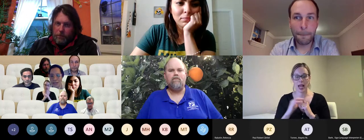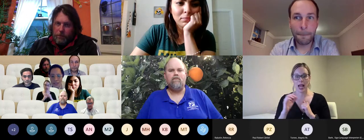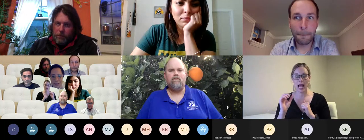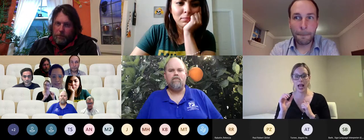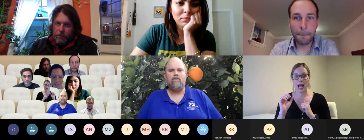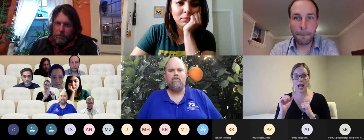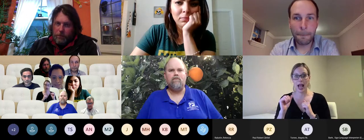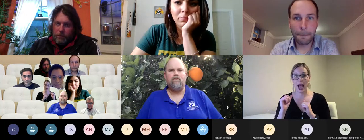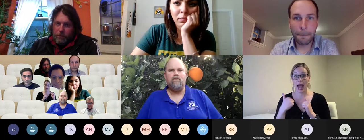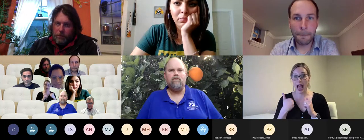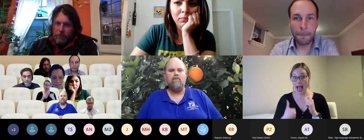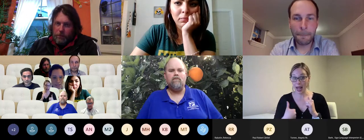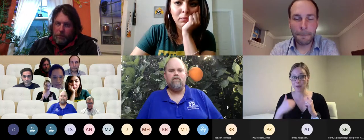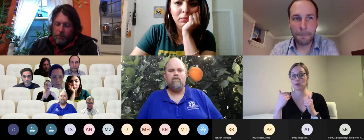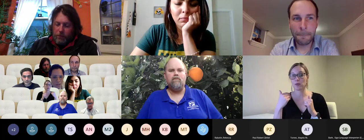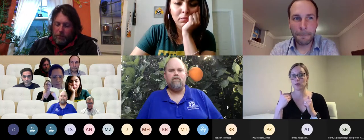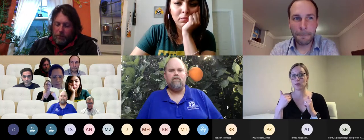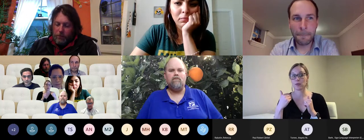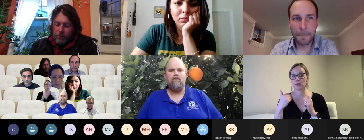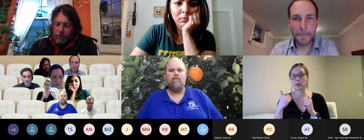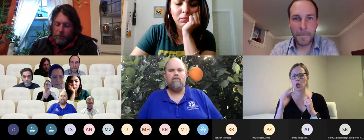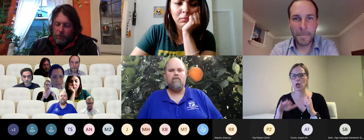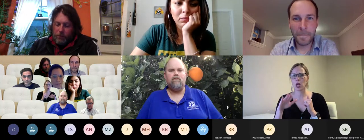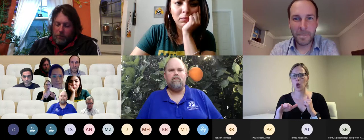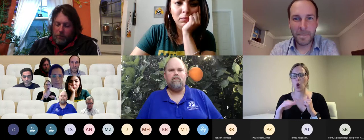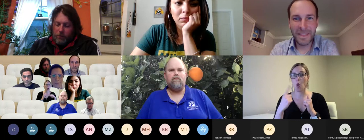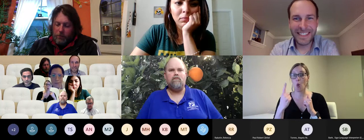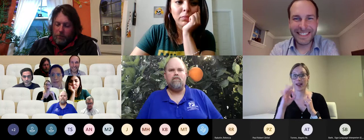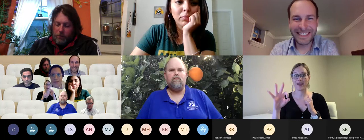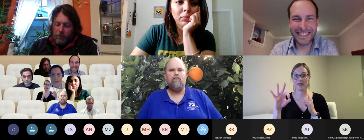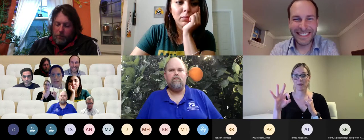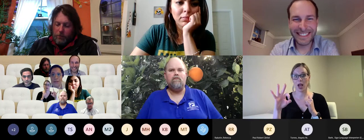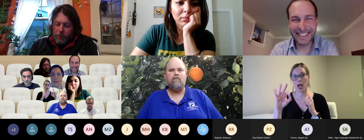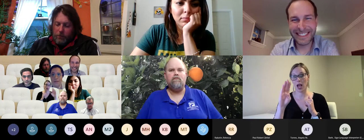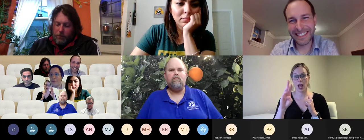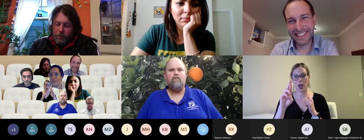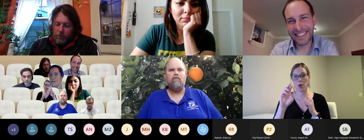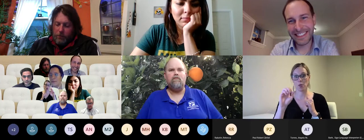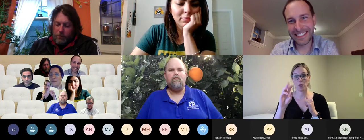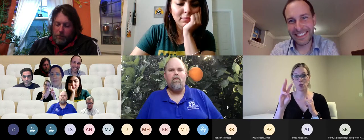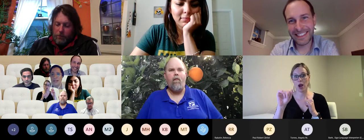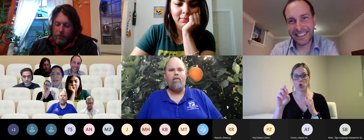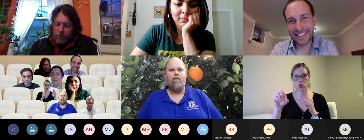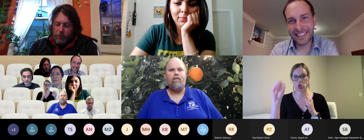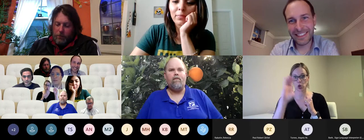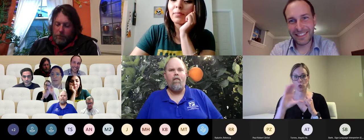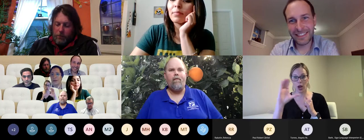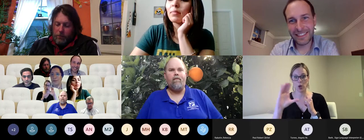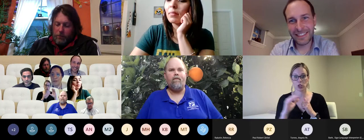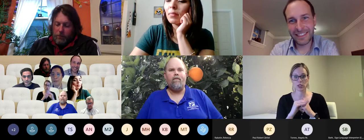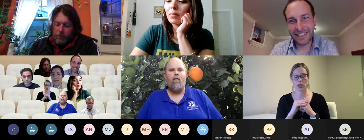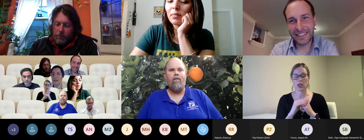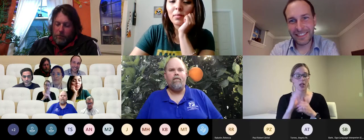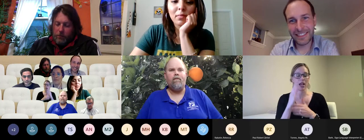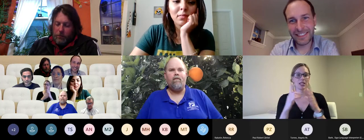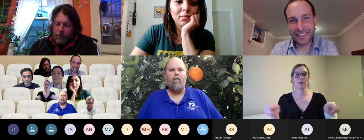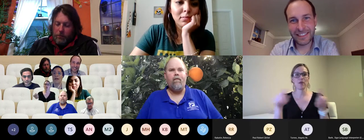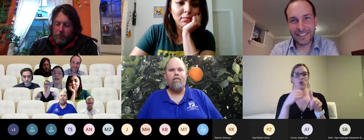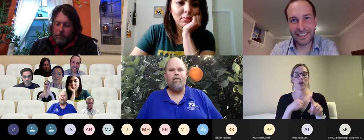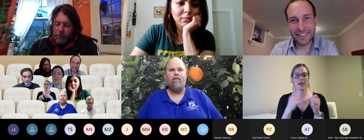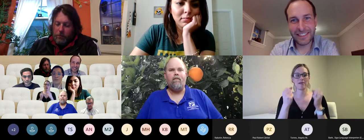to get one of my browsers up. Some of you have many tabs open on your browser, but I